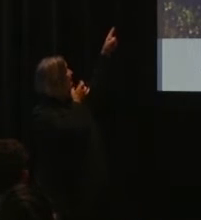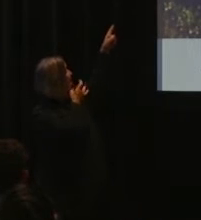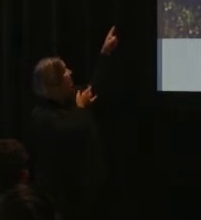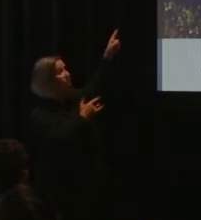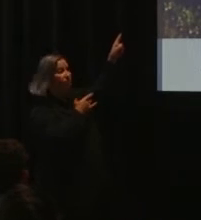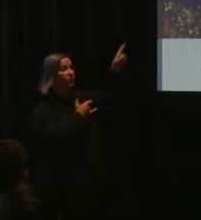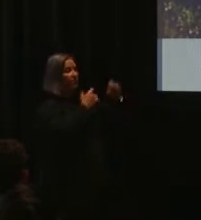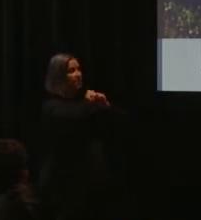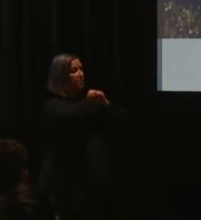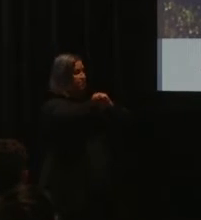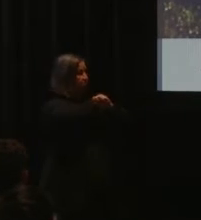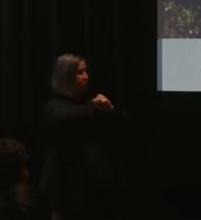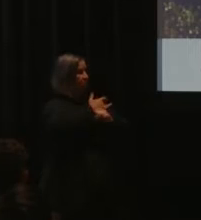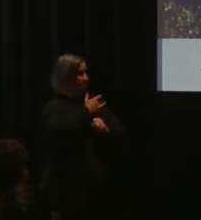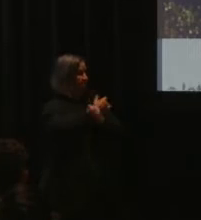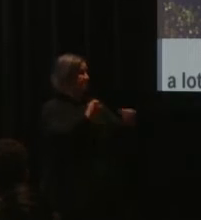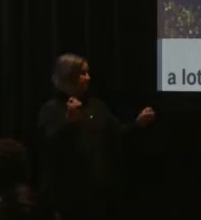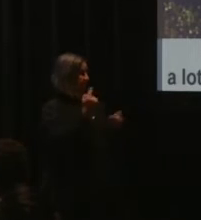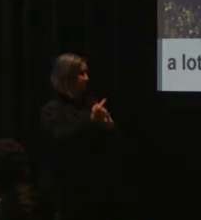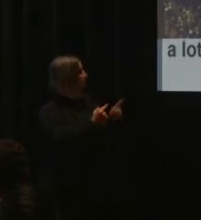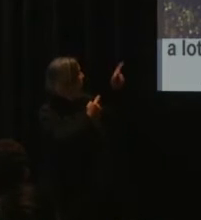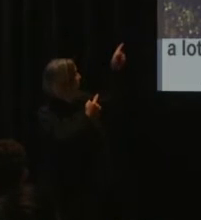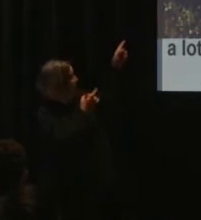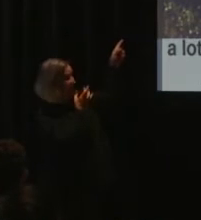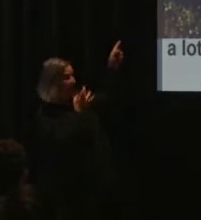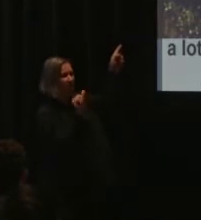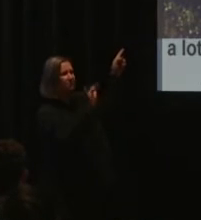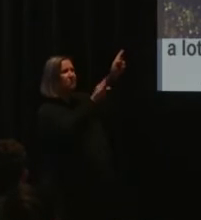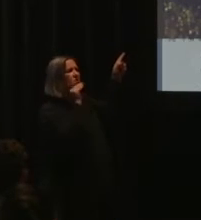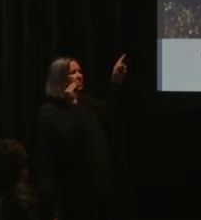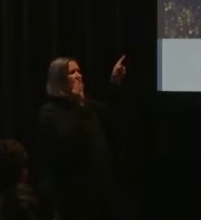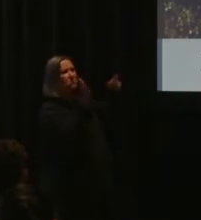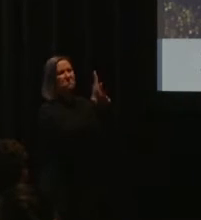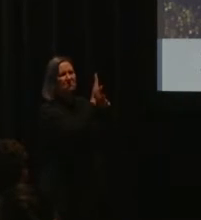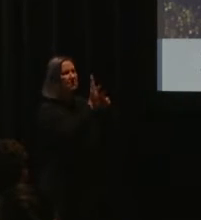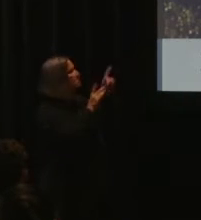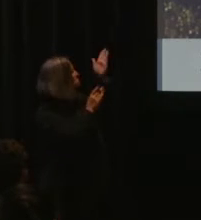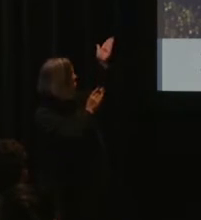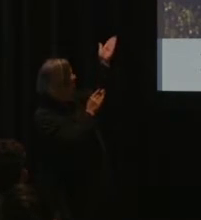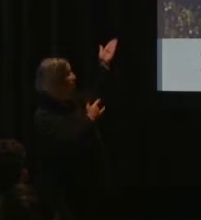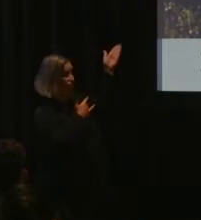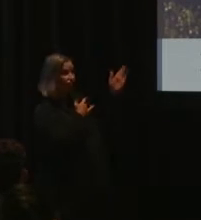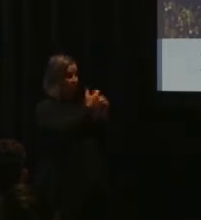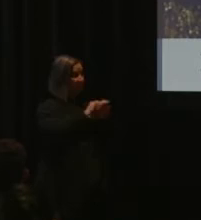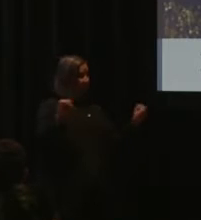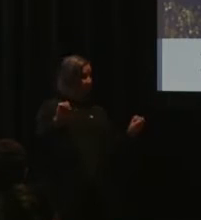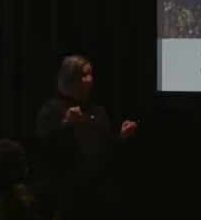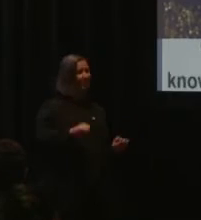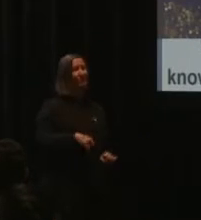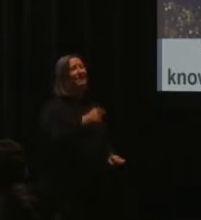on a lot of homes and some businesses. Well, if you think that's making you feel safe, the